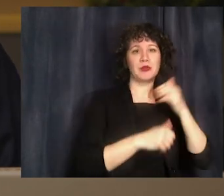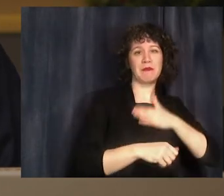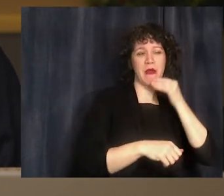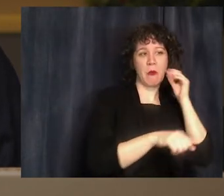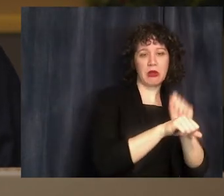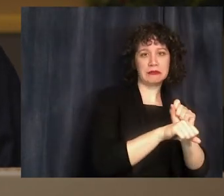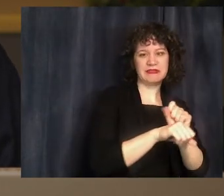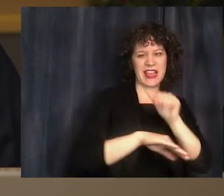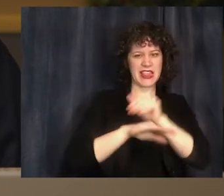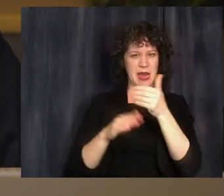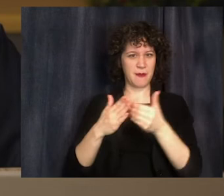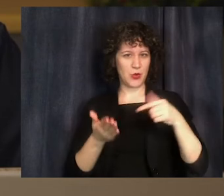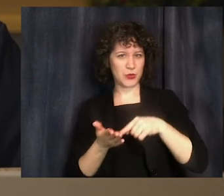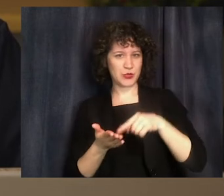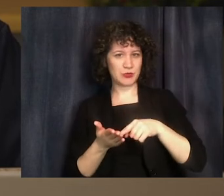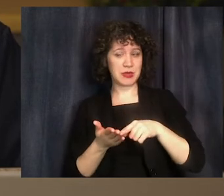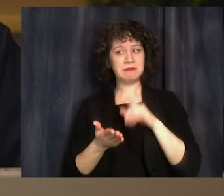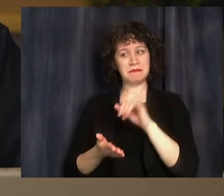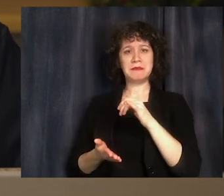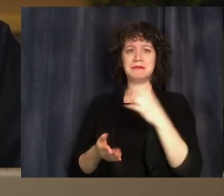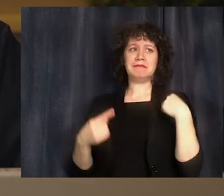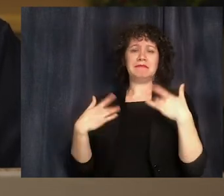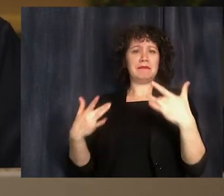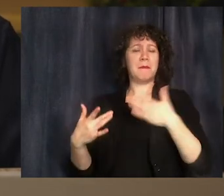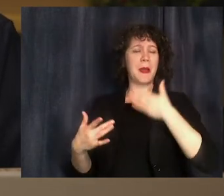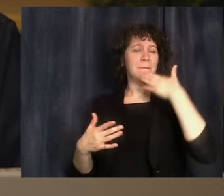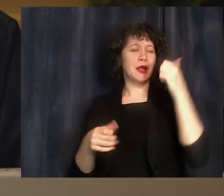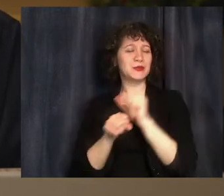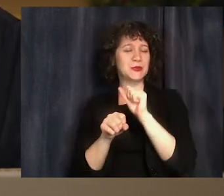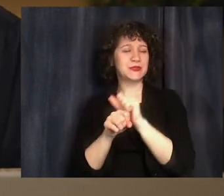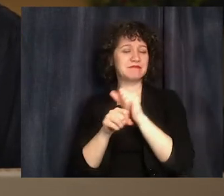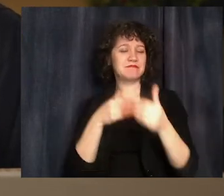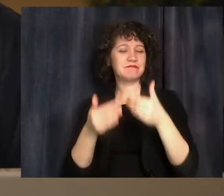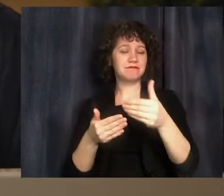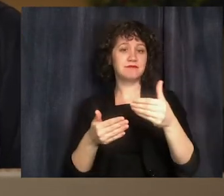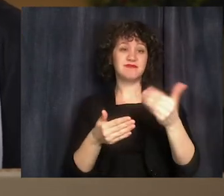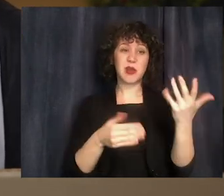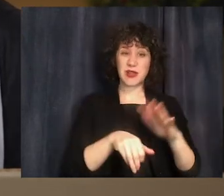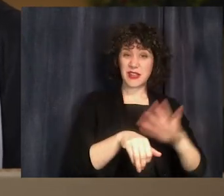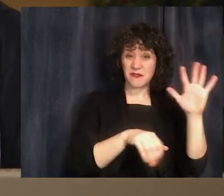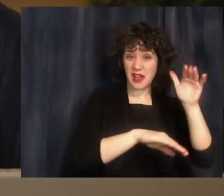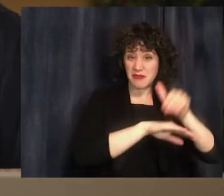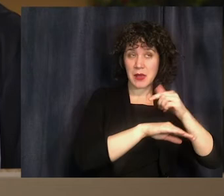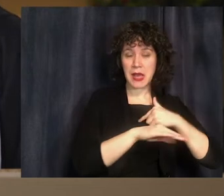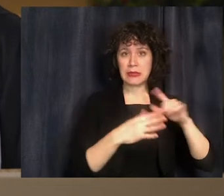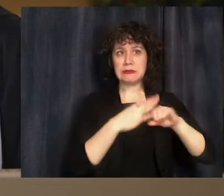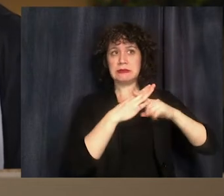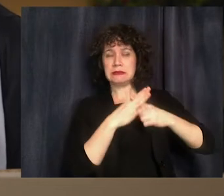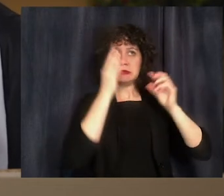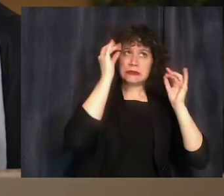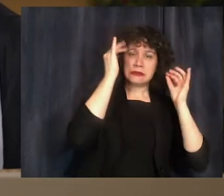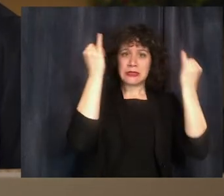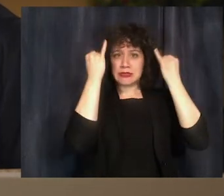due. But I think that's how some of my best work has been produced. It was about 5 p.m., and I was just starting to brainstorm ideas, wondering why I